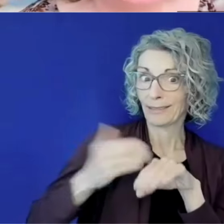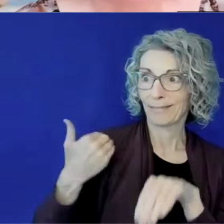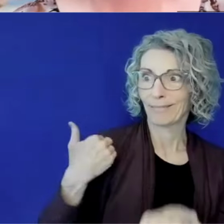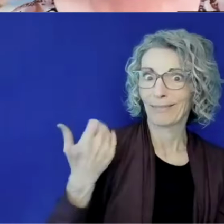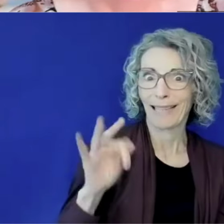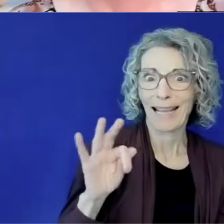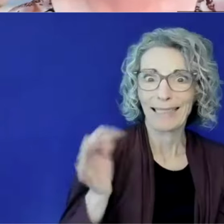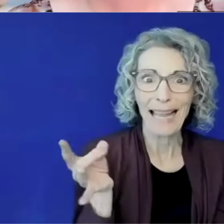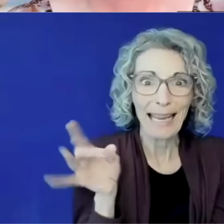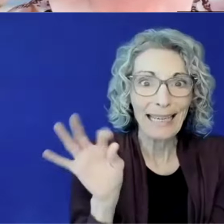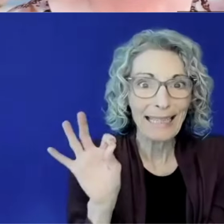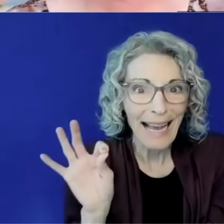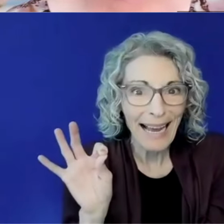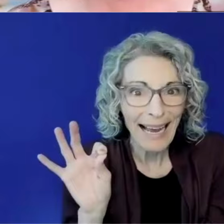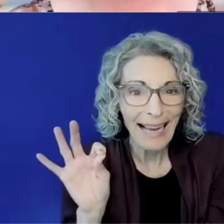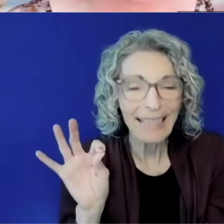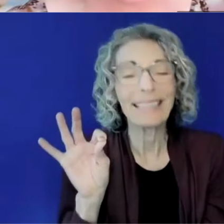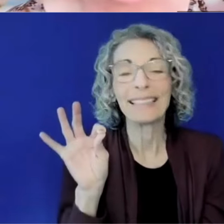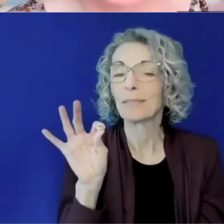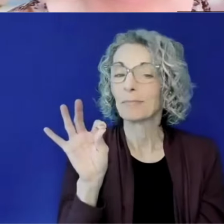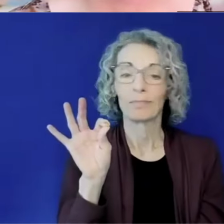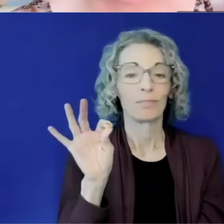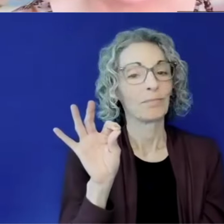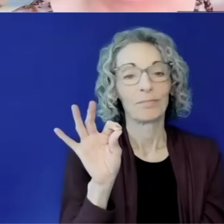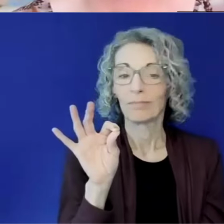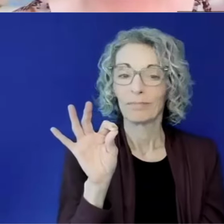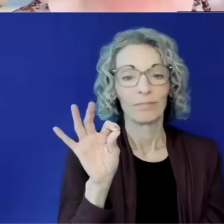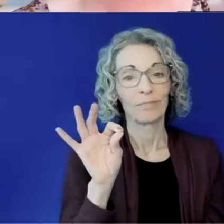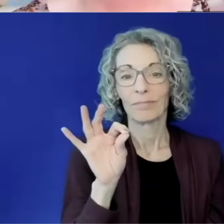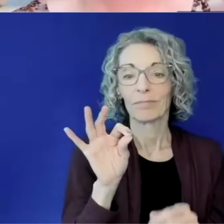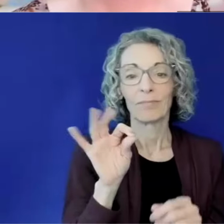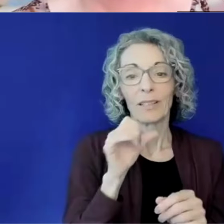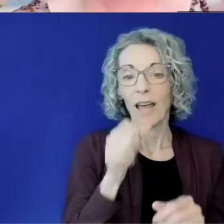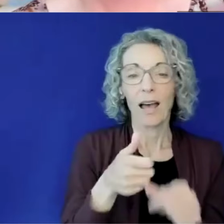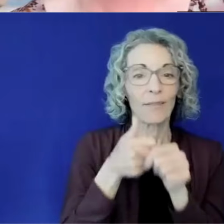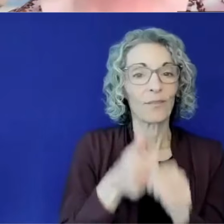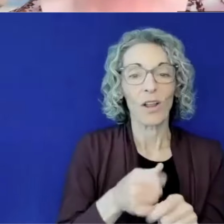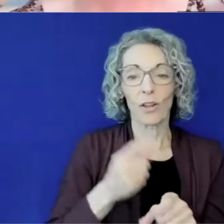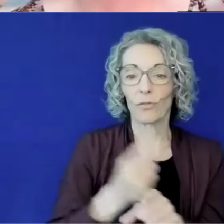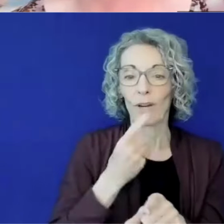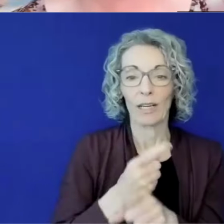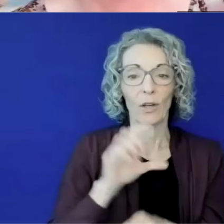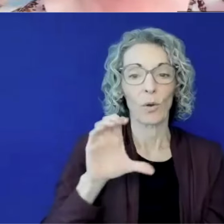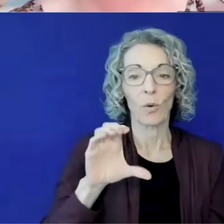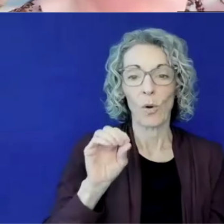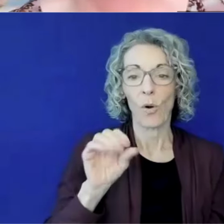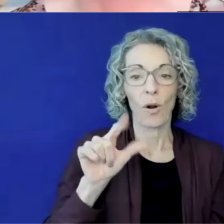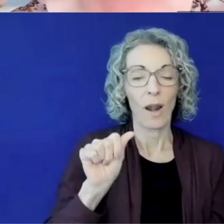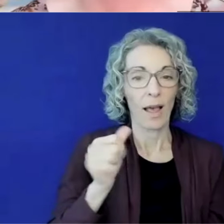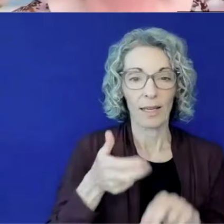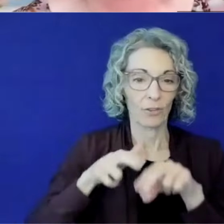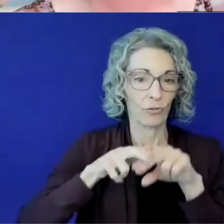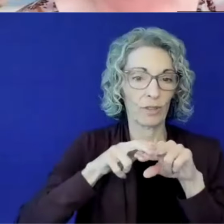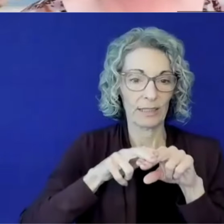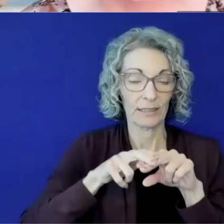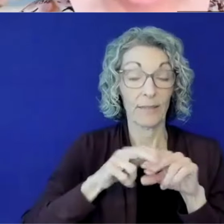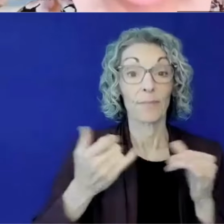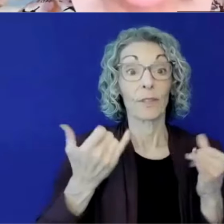1989, and they are not subject to regular cost of living increases. So currently, if you're